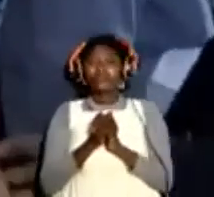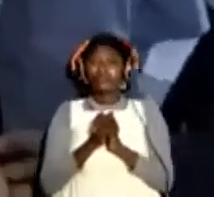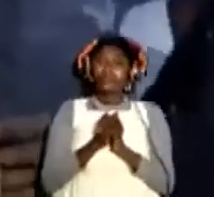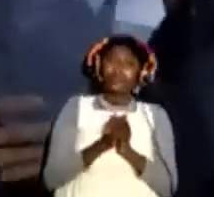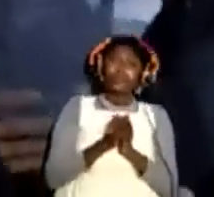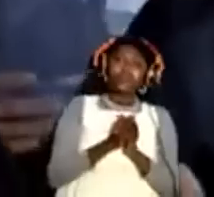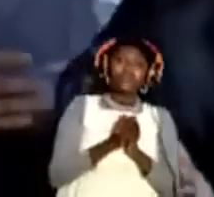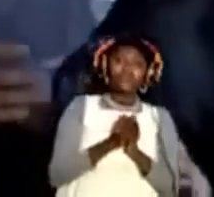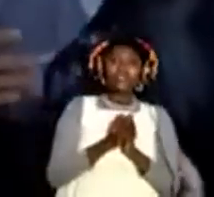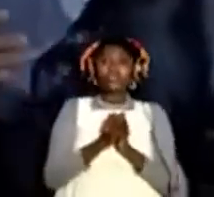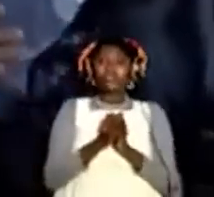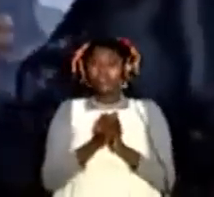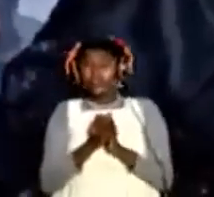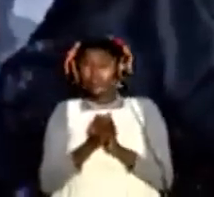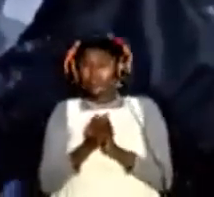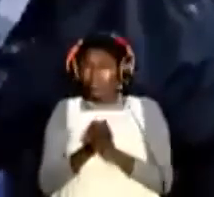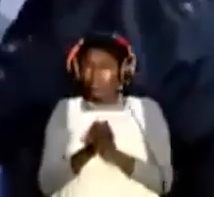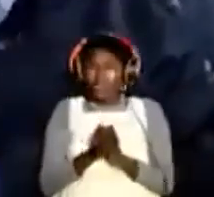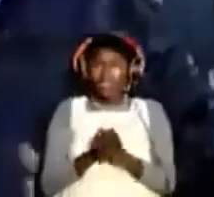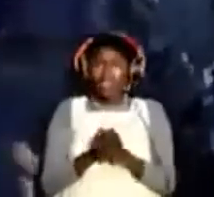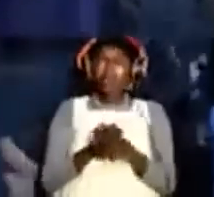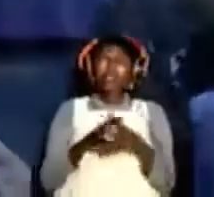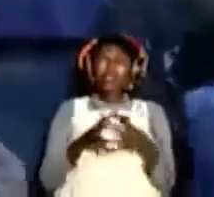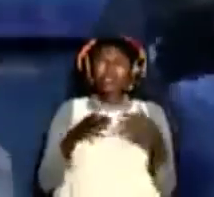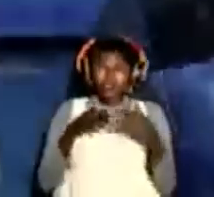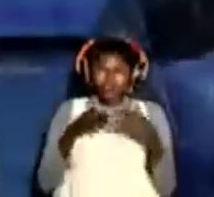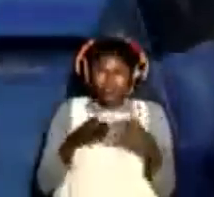yell. Oh, Bashe, be Sadi, be